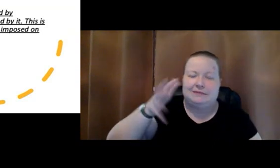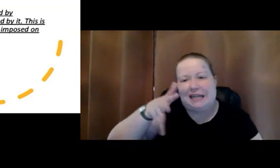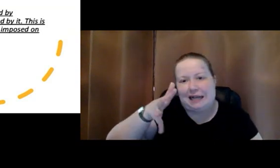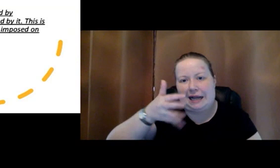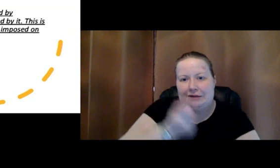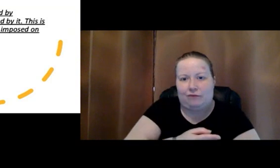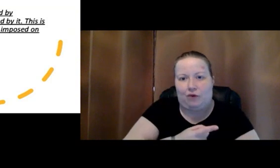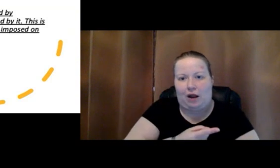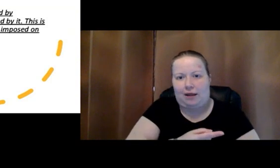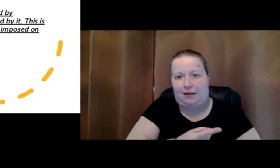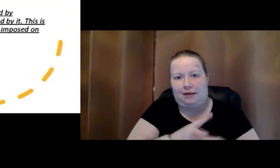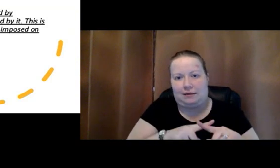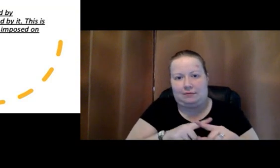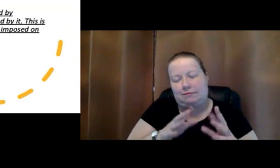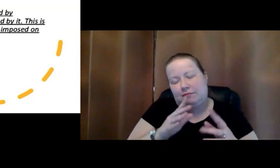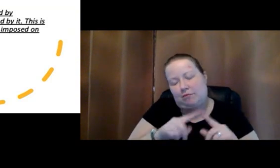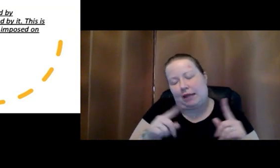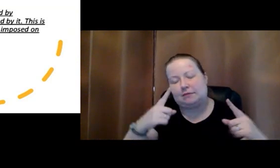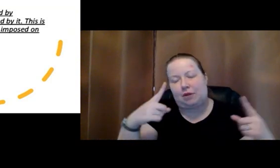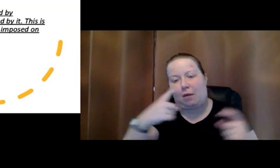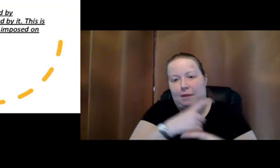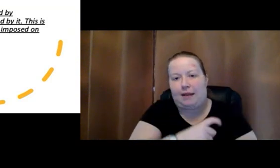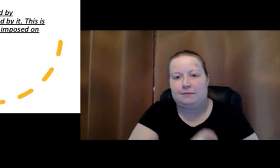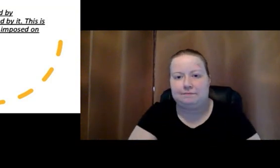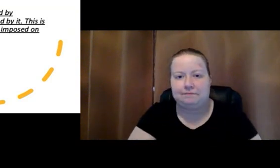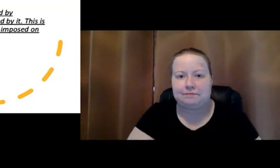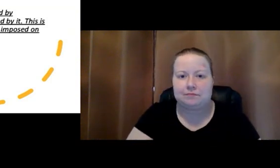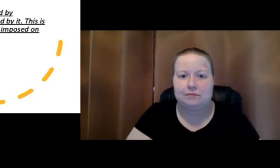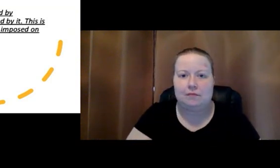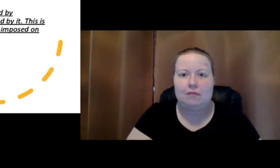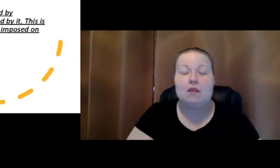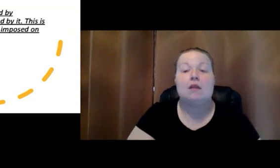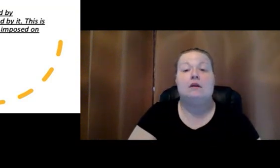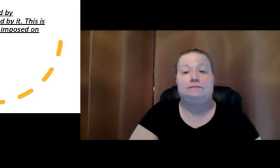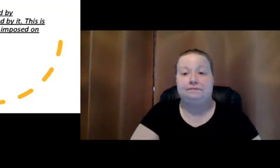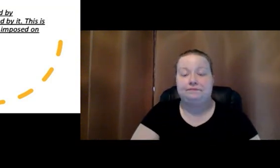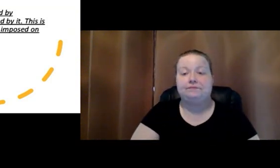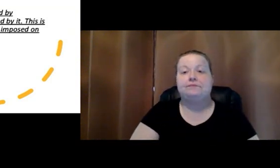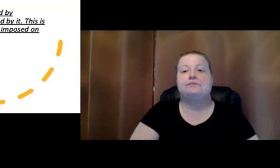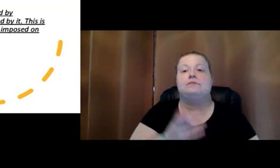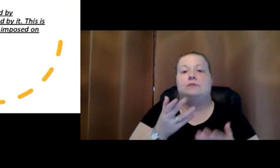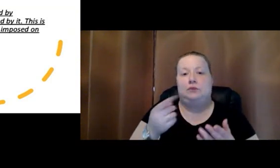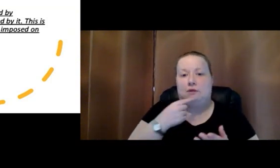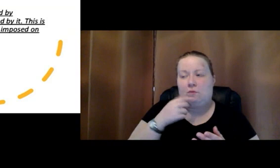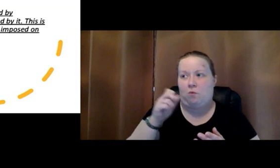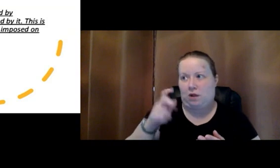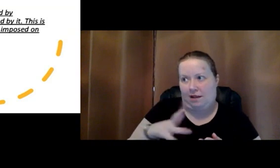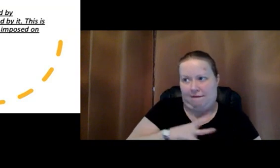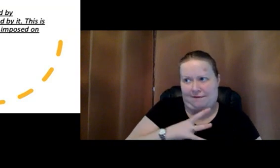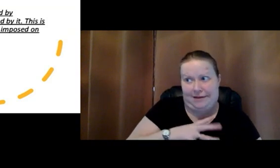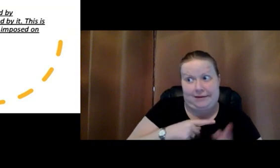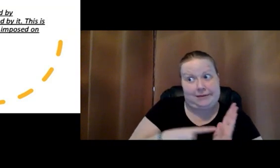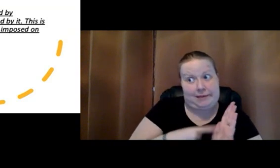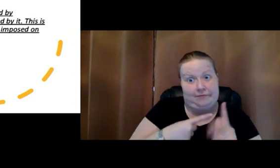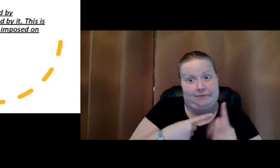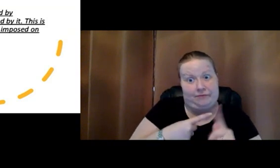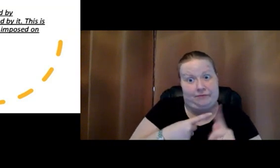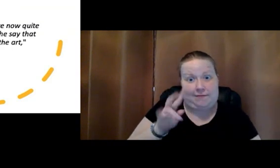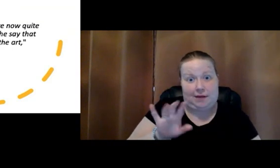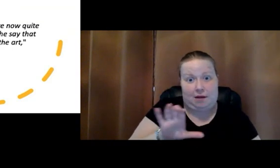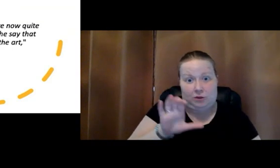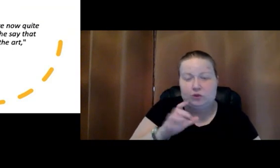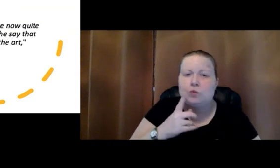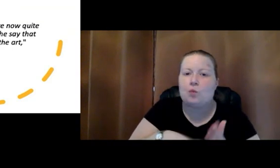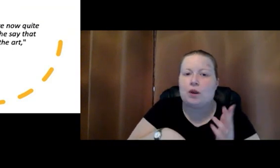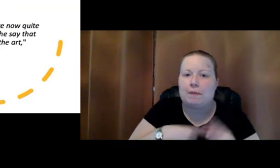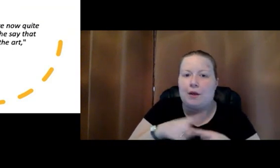situation that he was in, although it's complicated. So you might say, okay, cool, great example from the 1700s, but what about today?